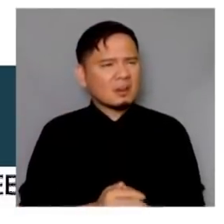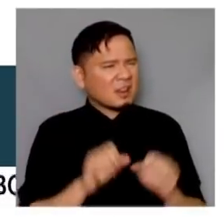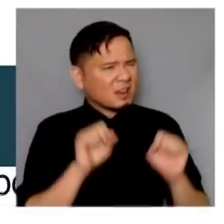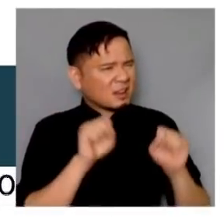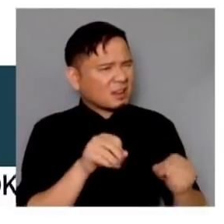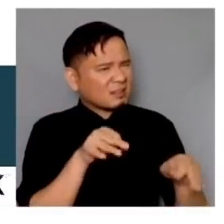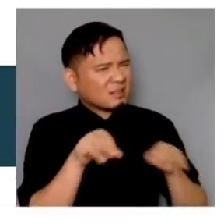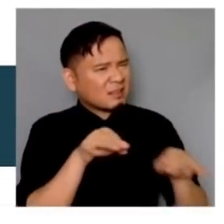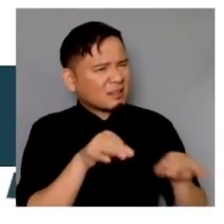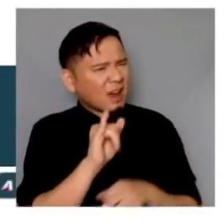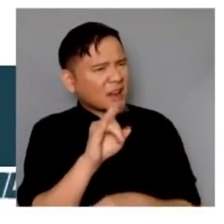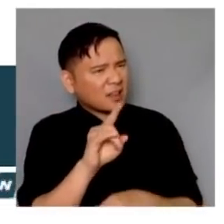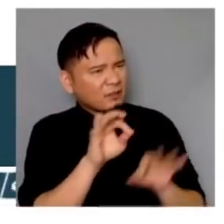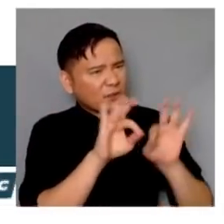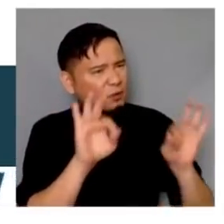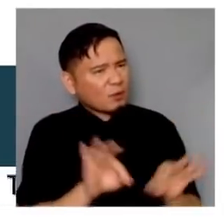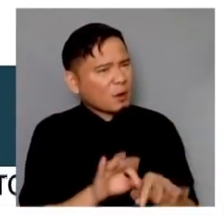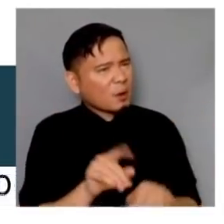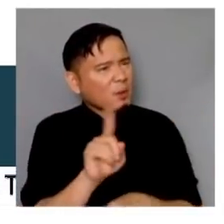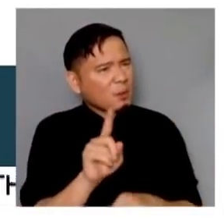and forms?